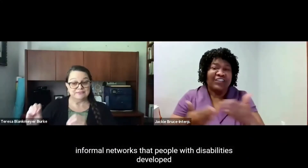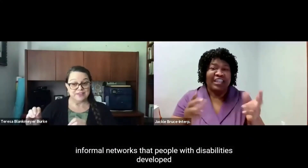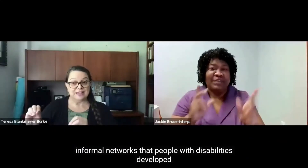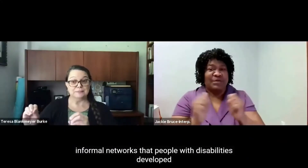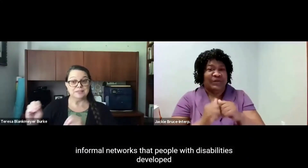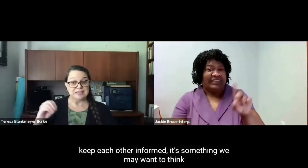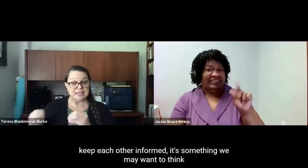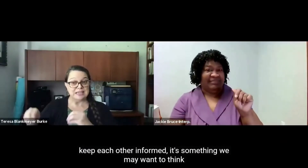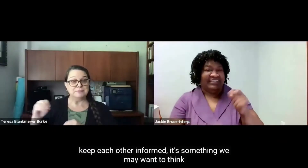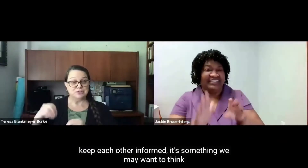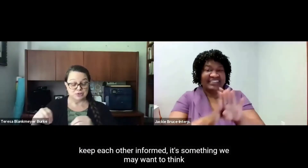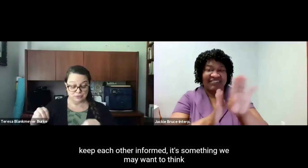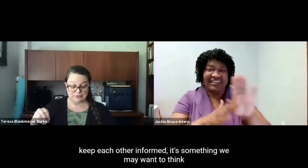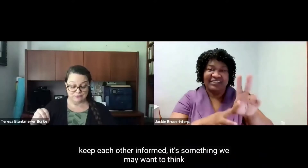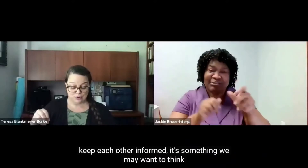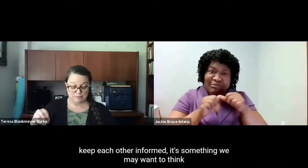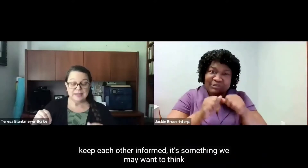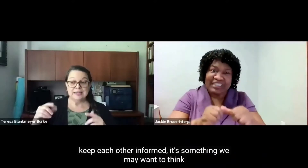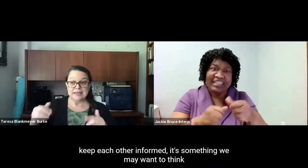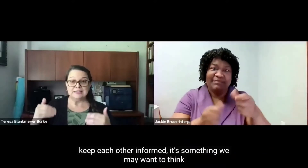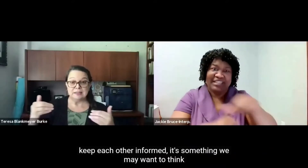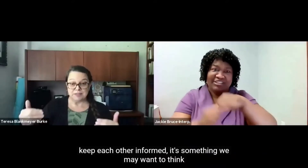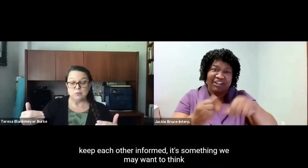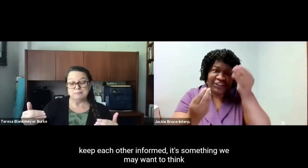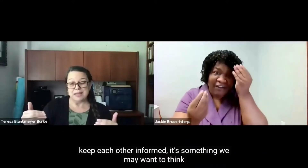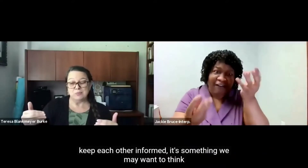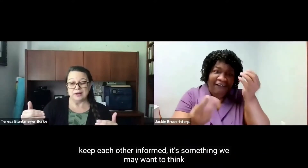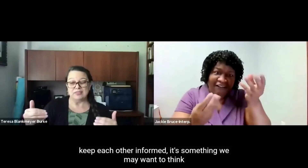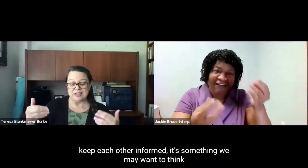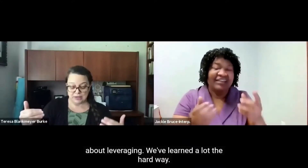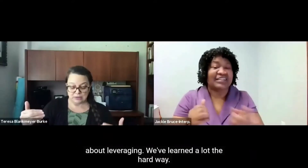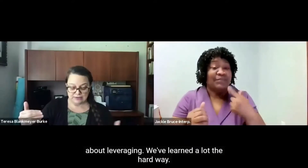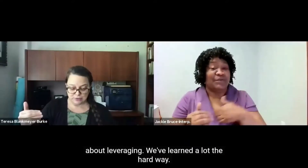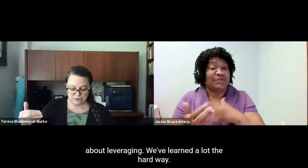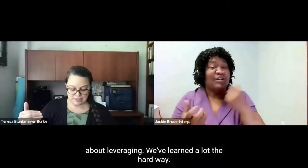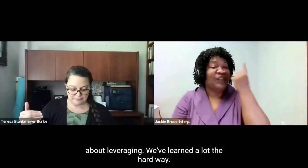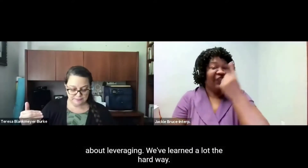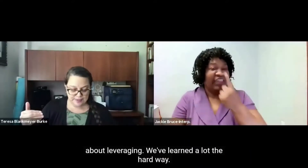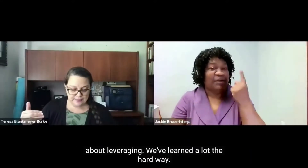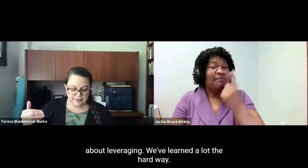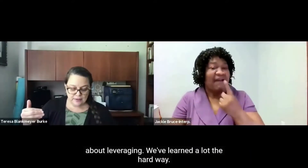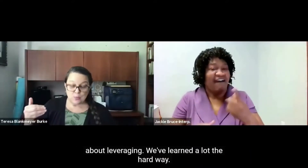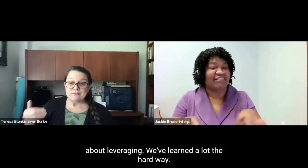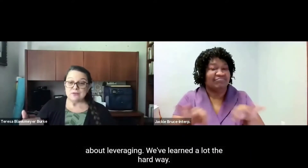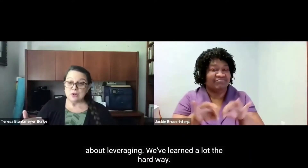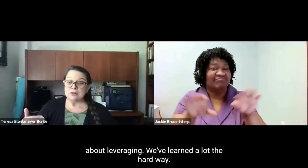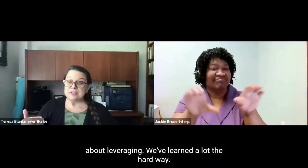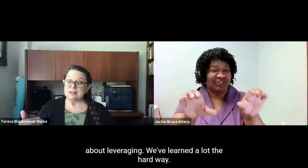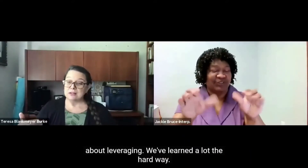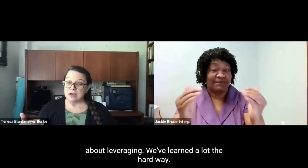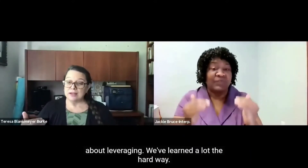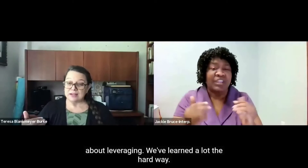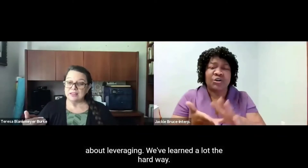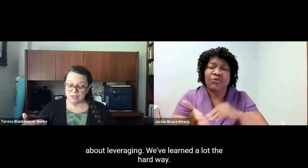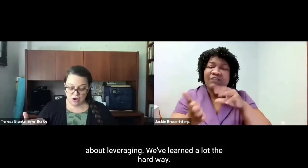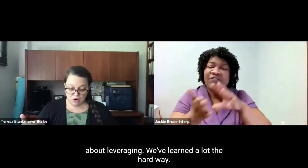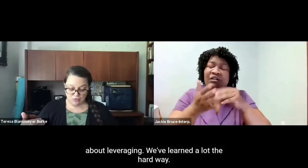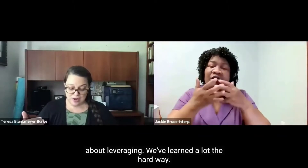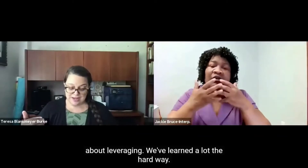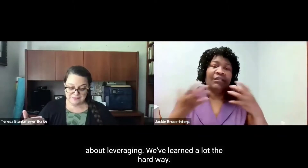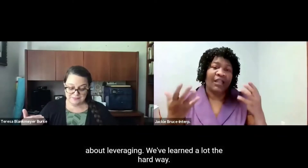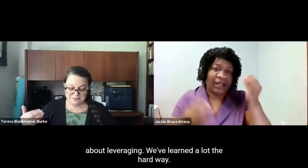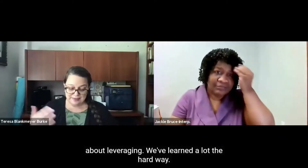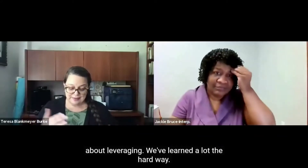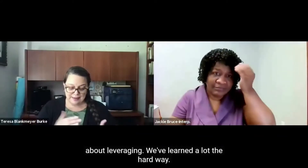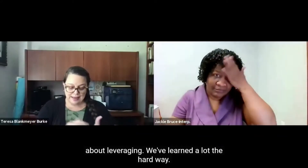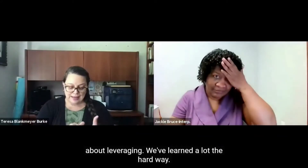disabilities develop to keep each other informed is something we may want to think about leveraging. We've learned a lot the hard